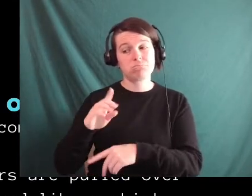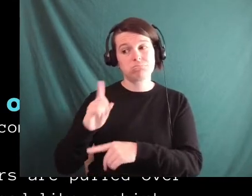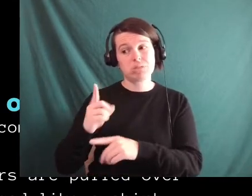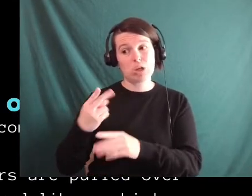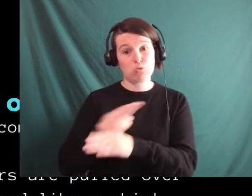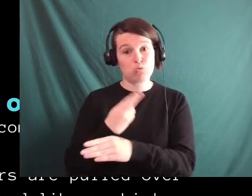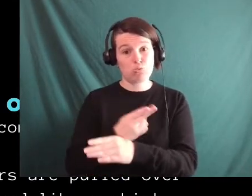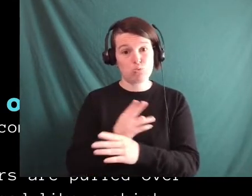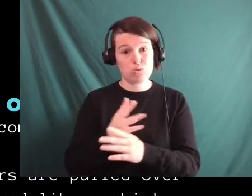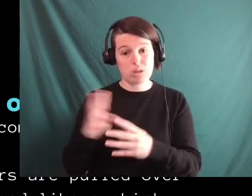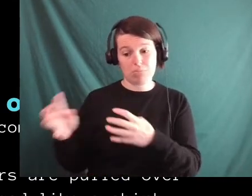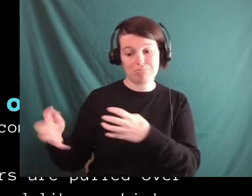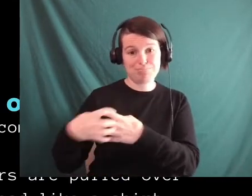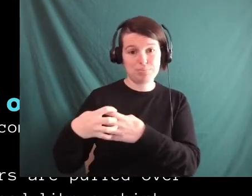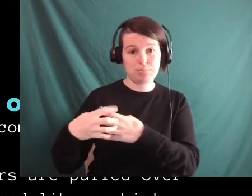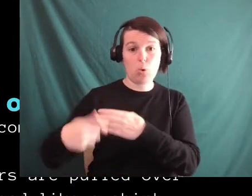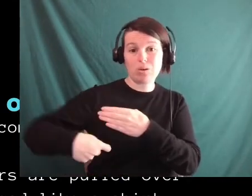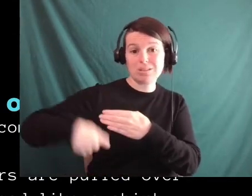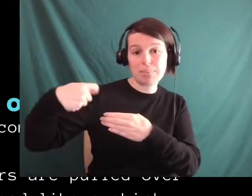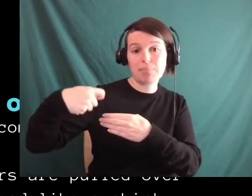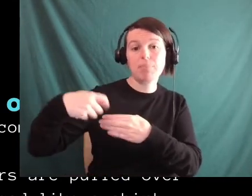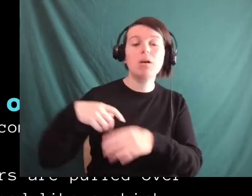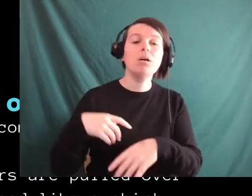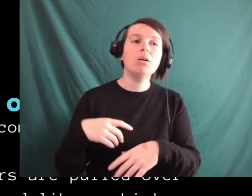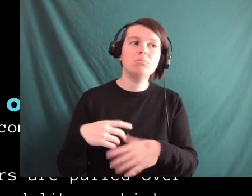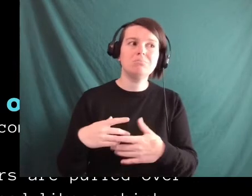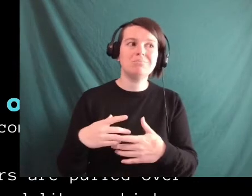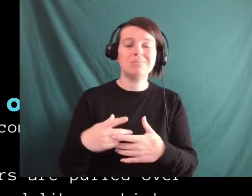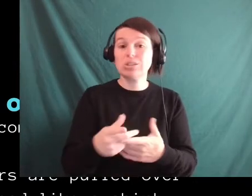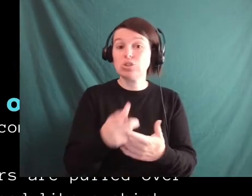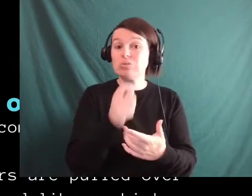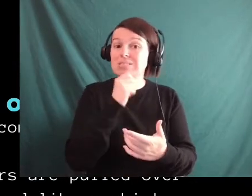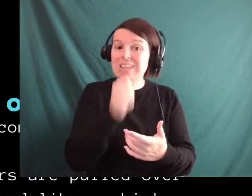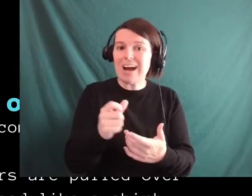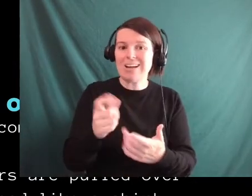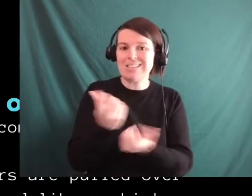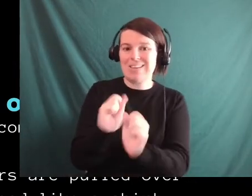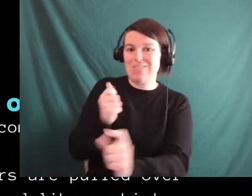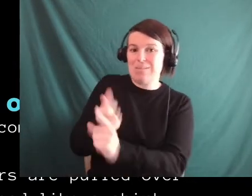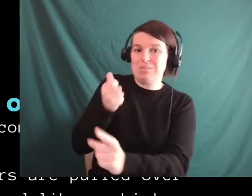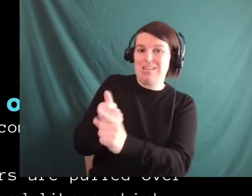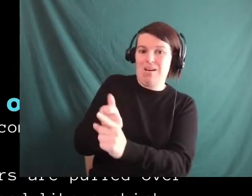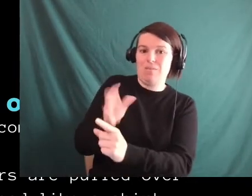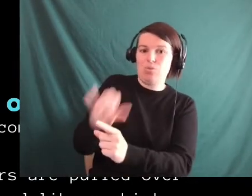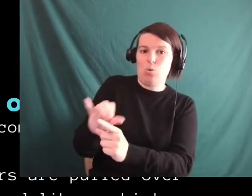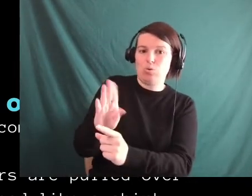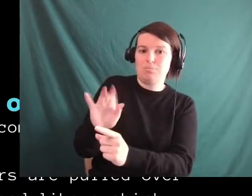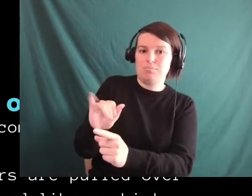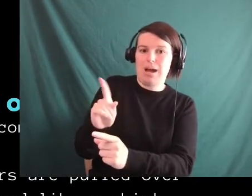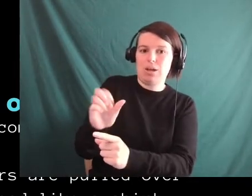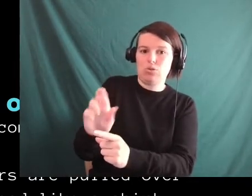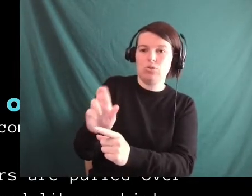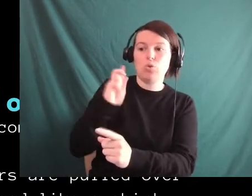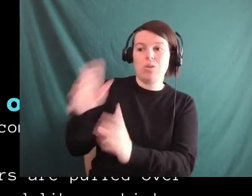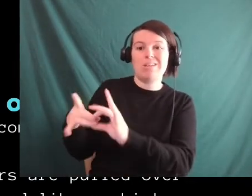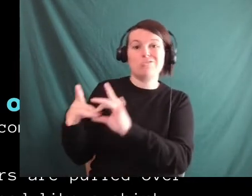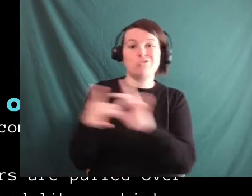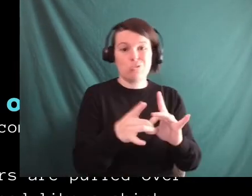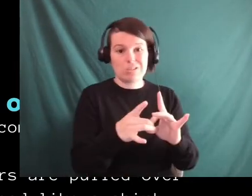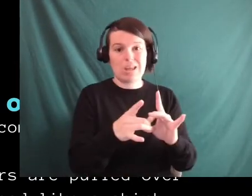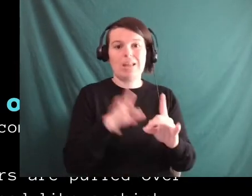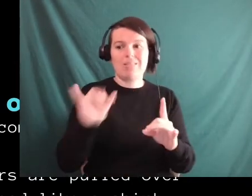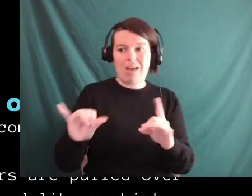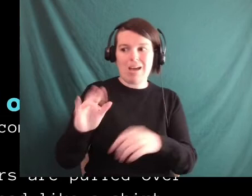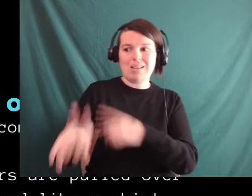or zipper mechanisms that were just unsafe binders. And so people started to associate these types